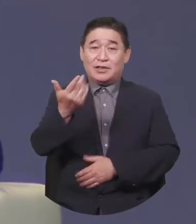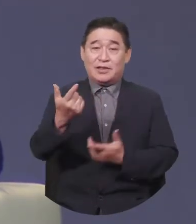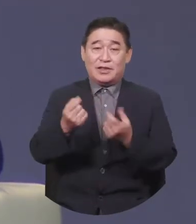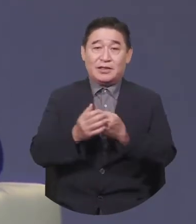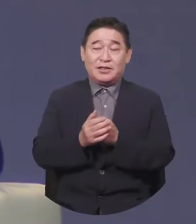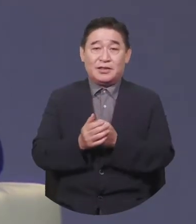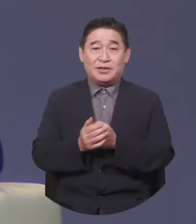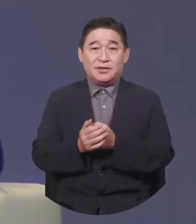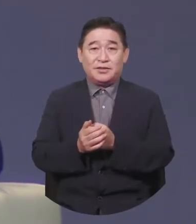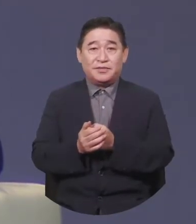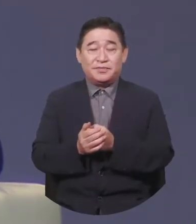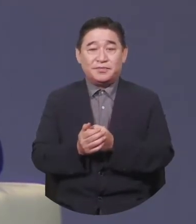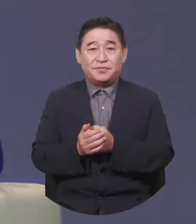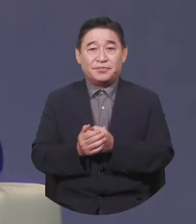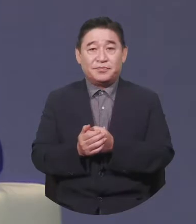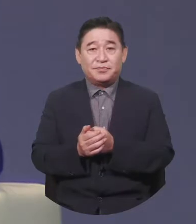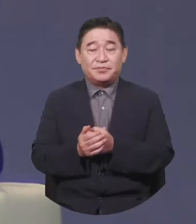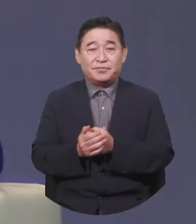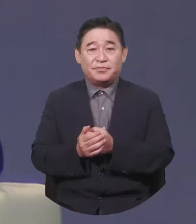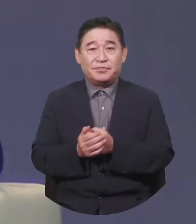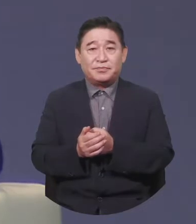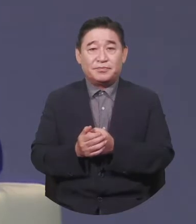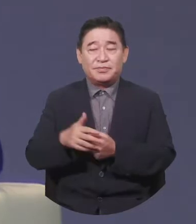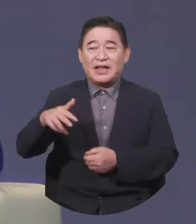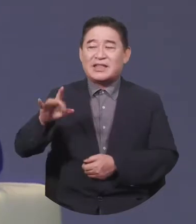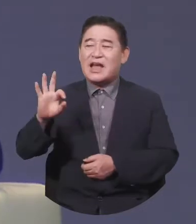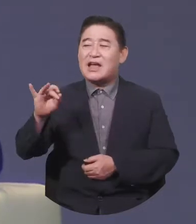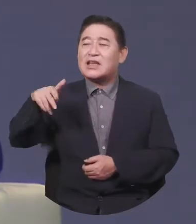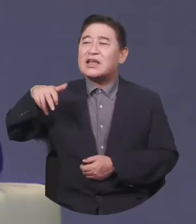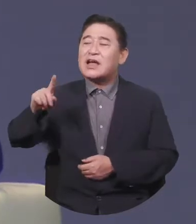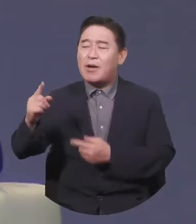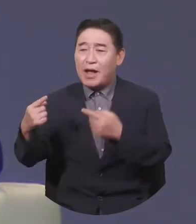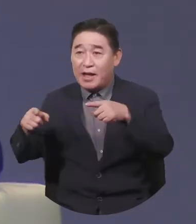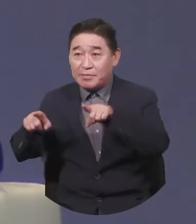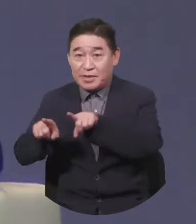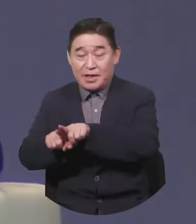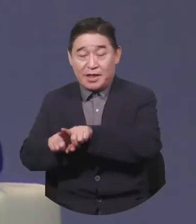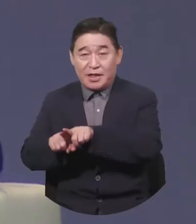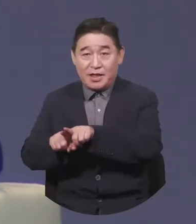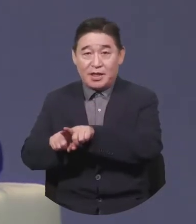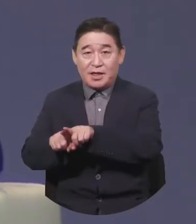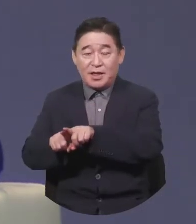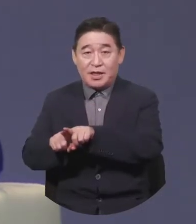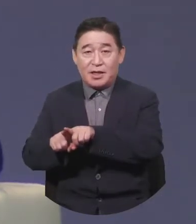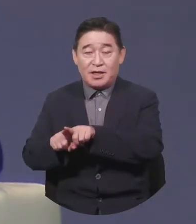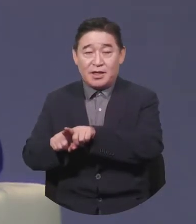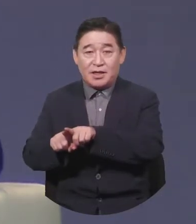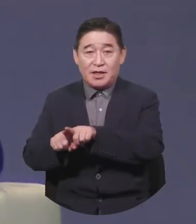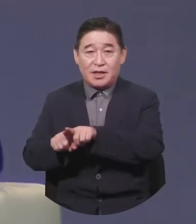for Senegal. We have with the JICA